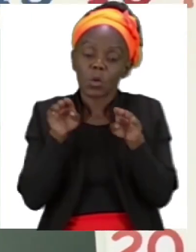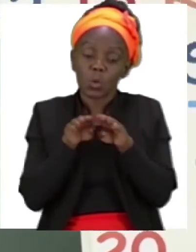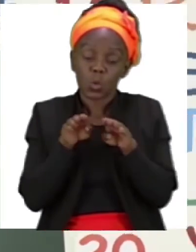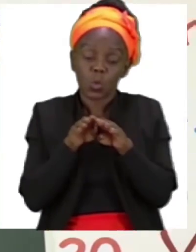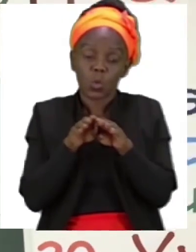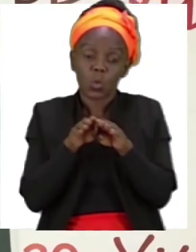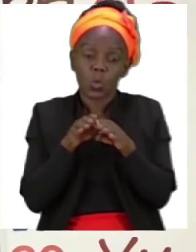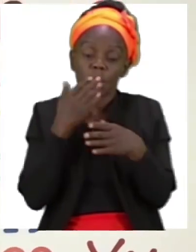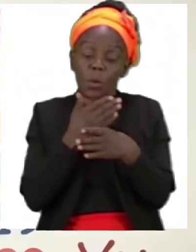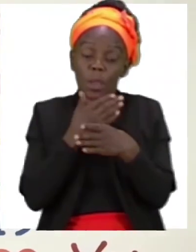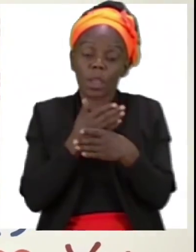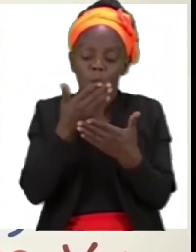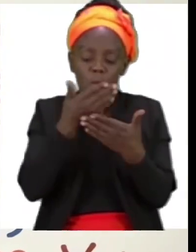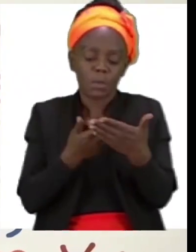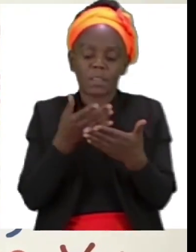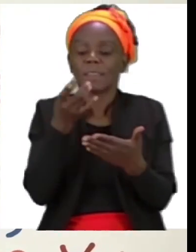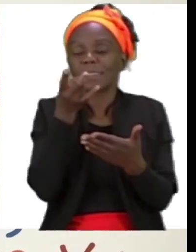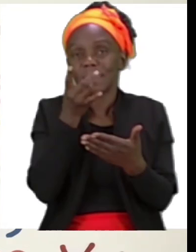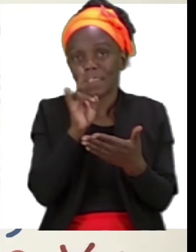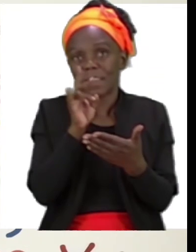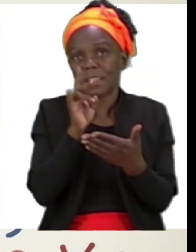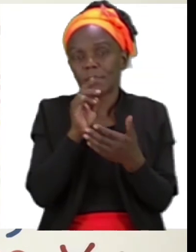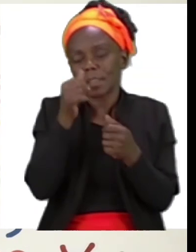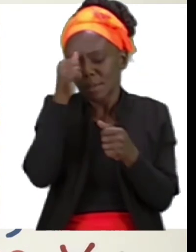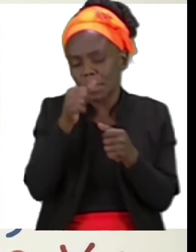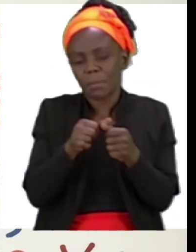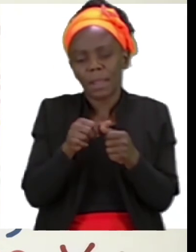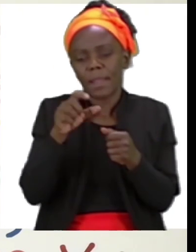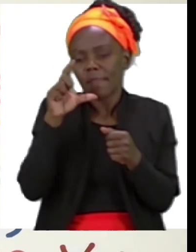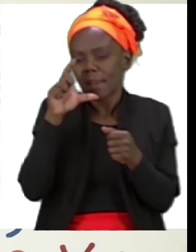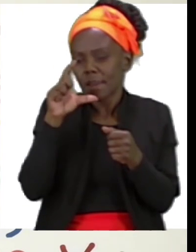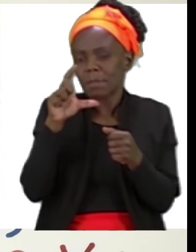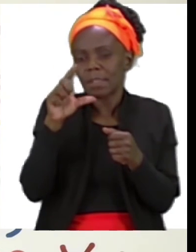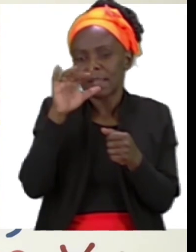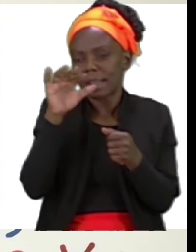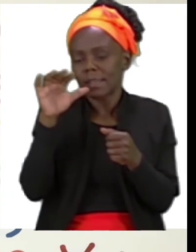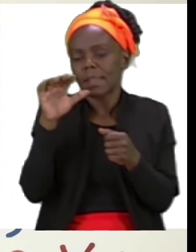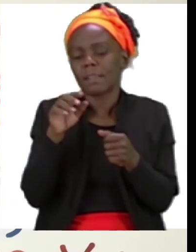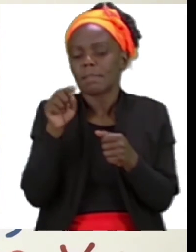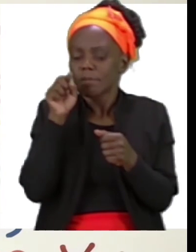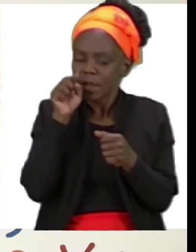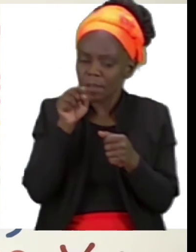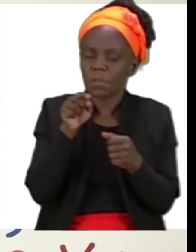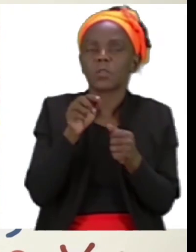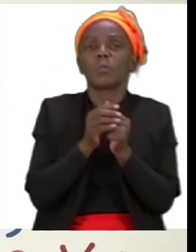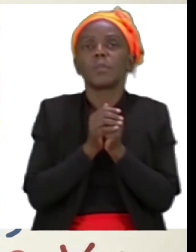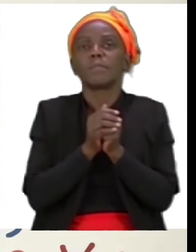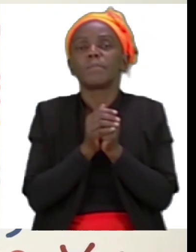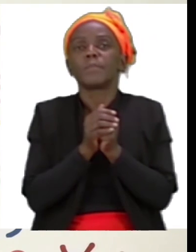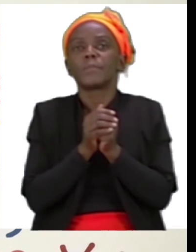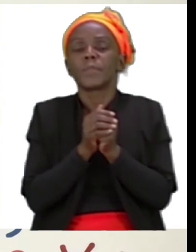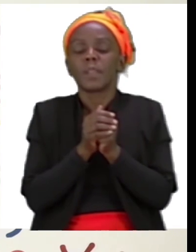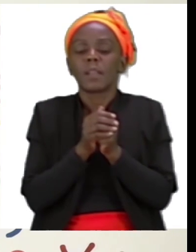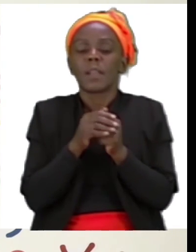gave you. The capital letter, the full stop as well. And try and match the boxes. And then on